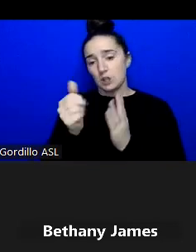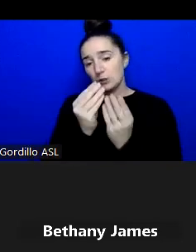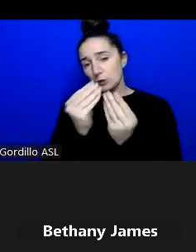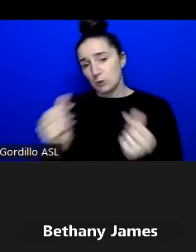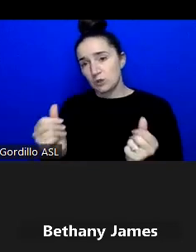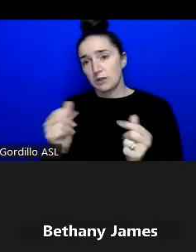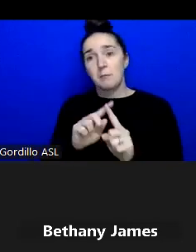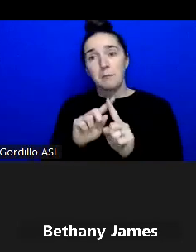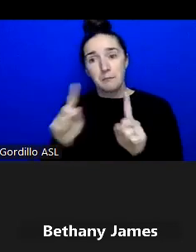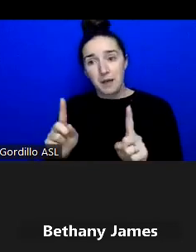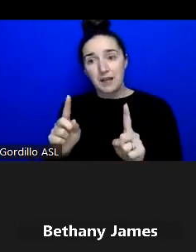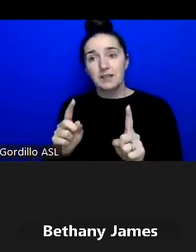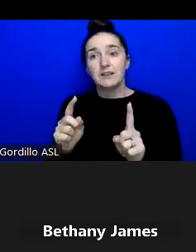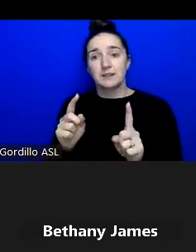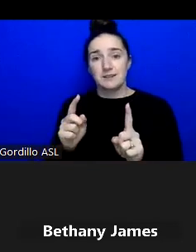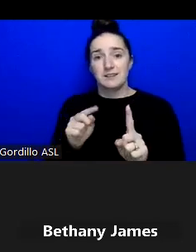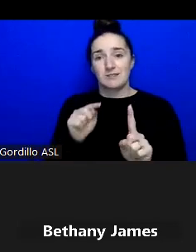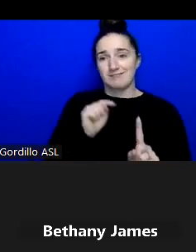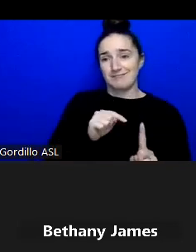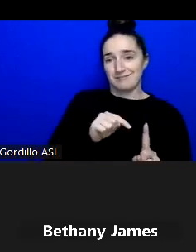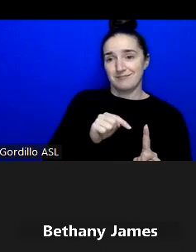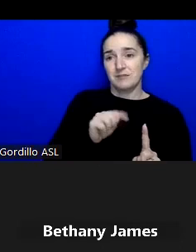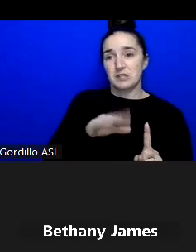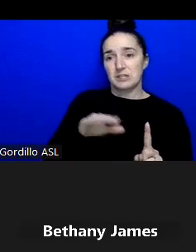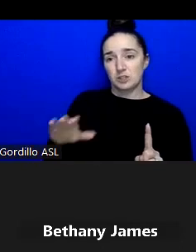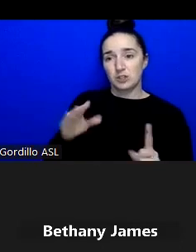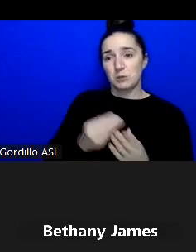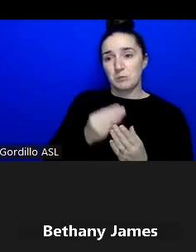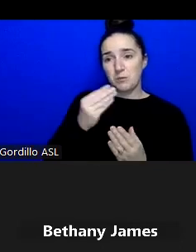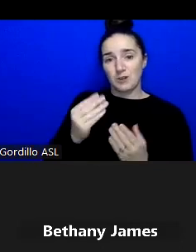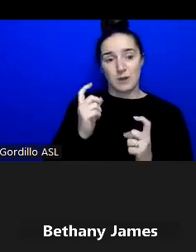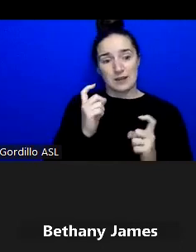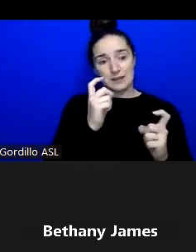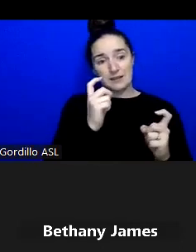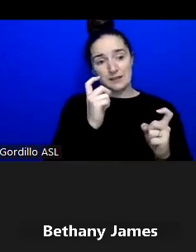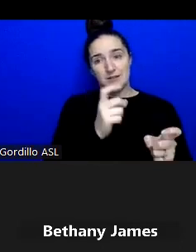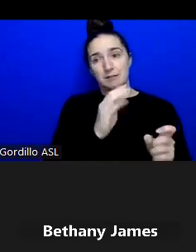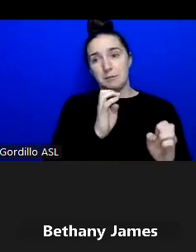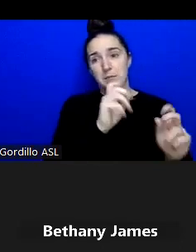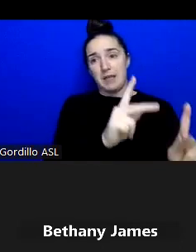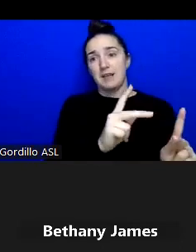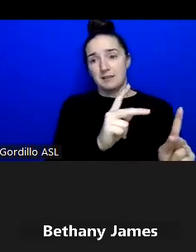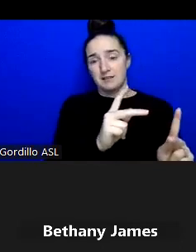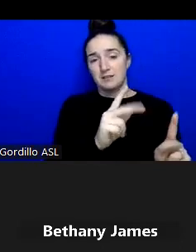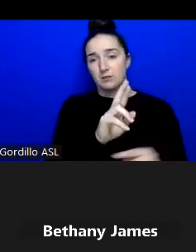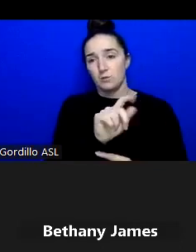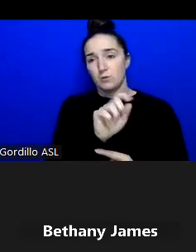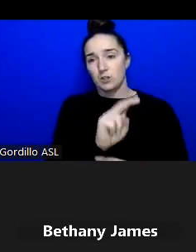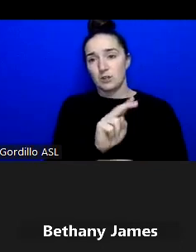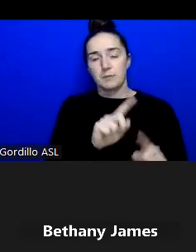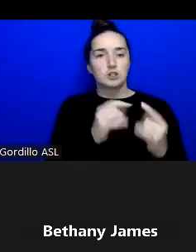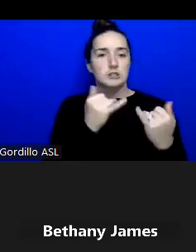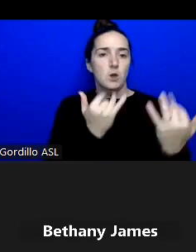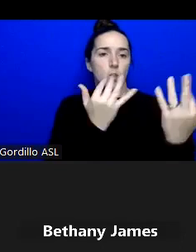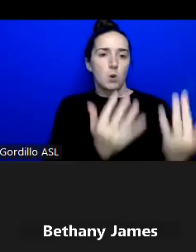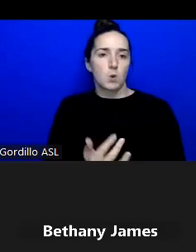she wanted to return them because, she's like, I don't want my kids to be out this money. And she's still waiting on getting reimbursed from that.